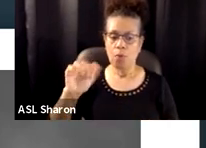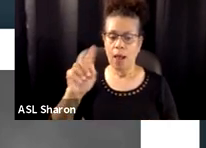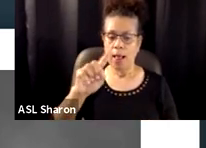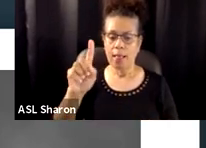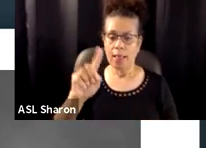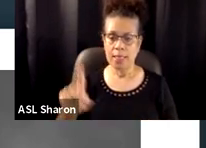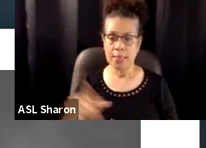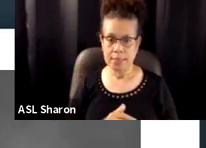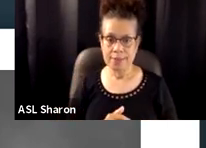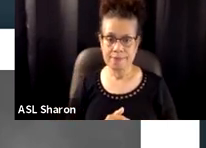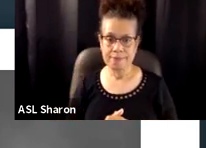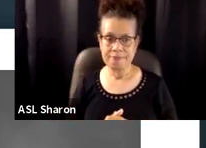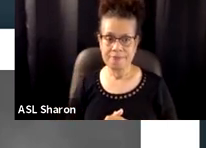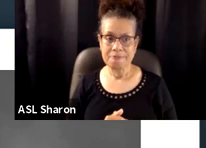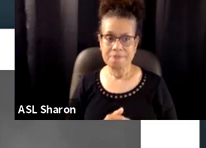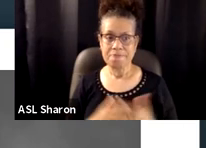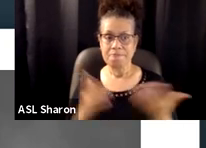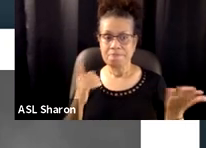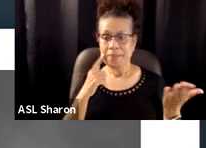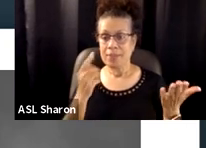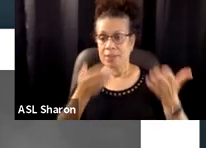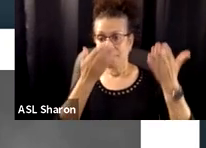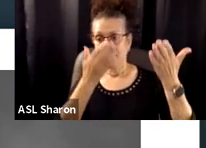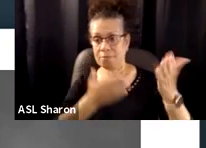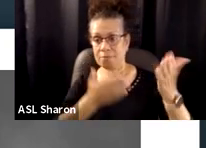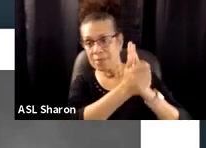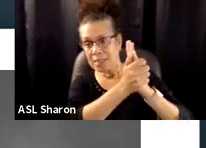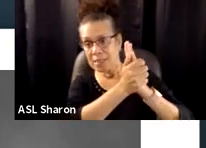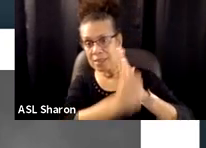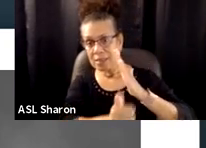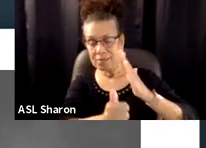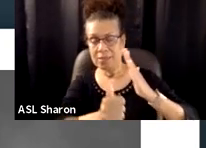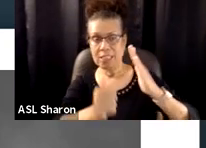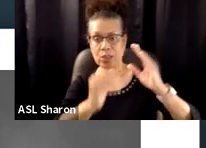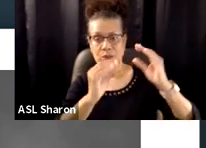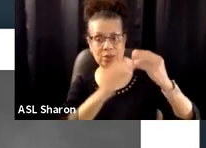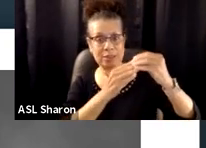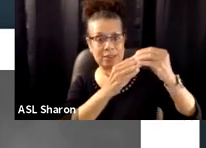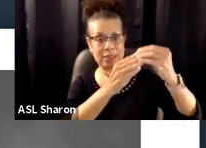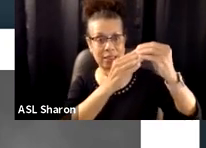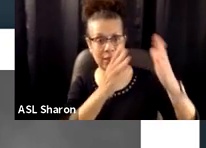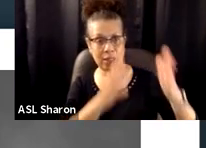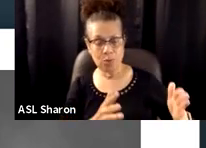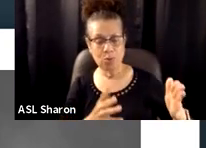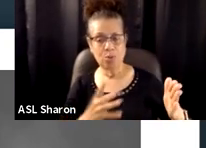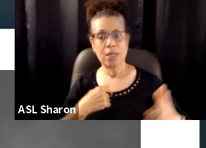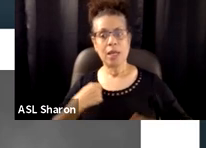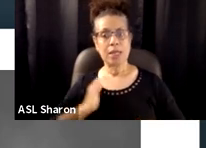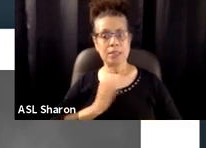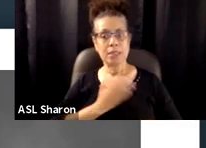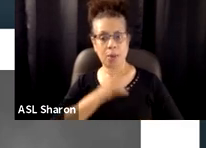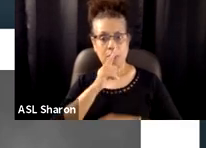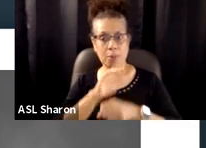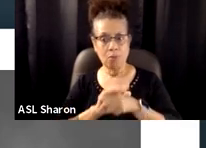so again i think this slate of very talented school leaders speaks volumes about our commitment to racial